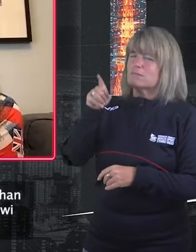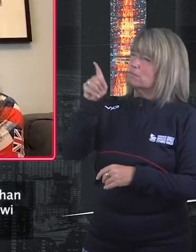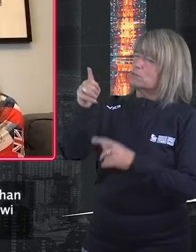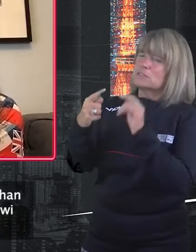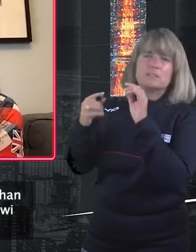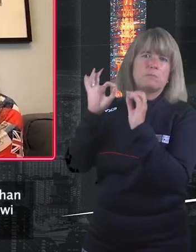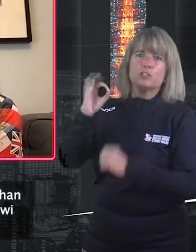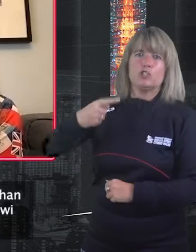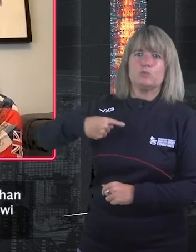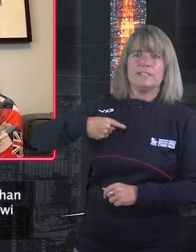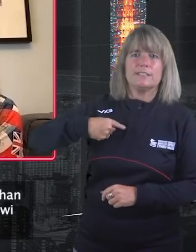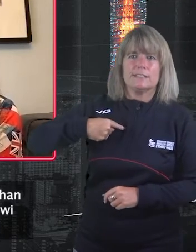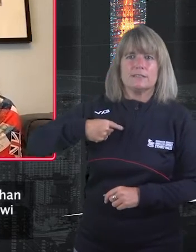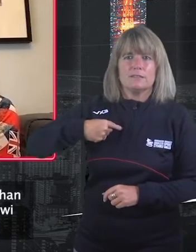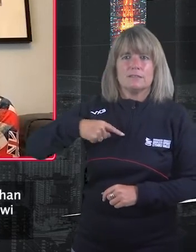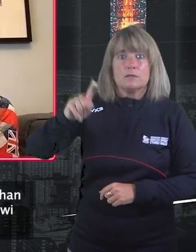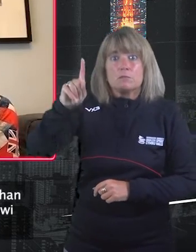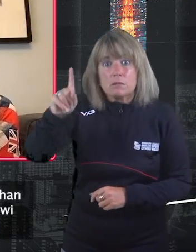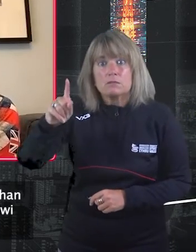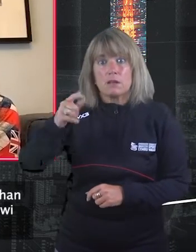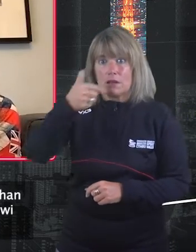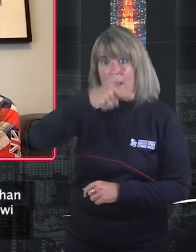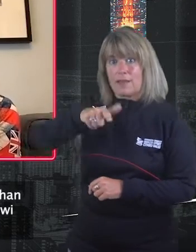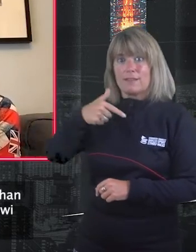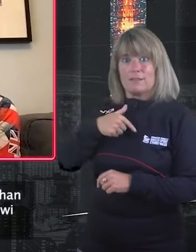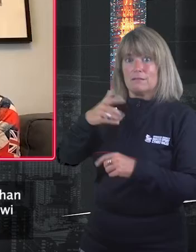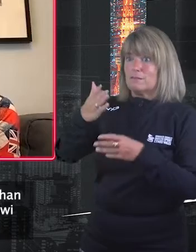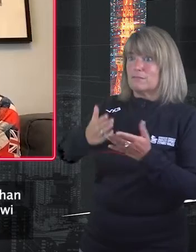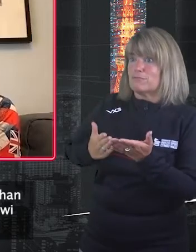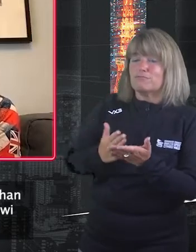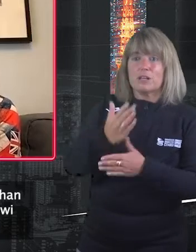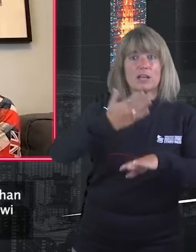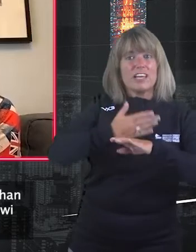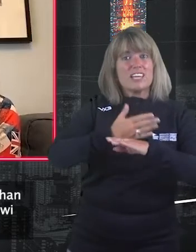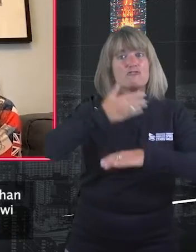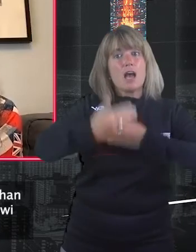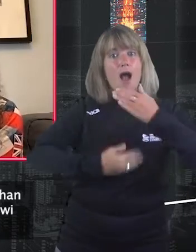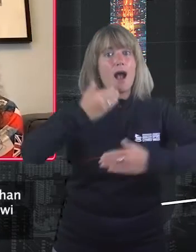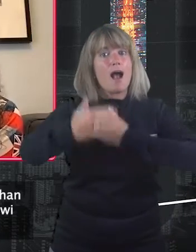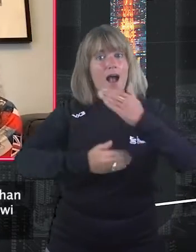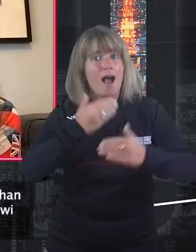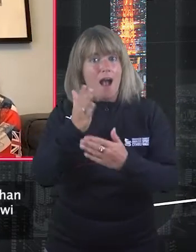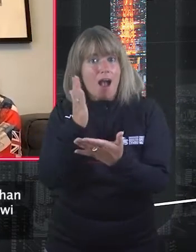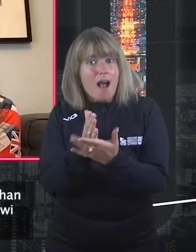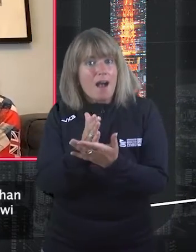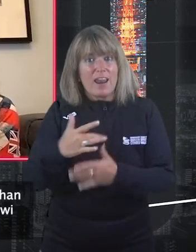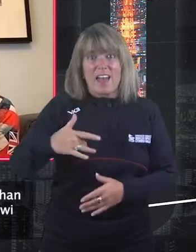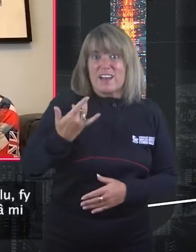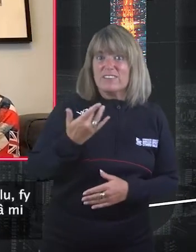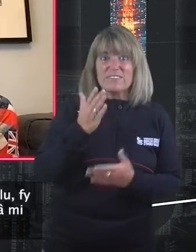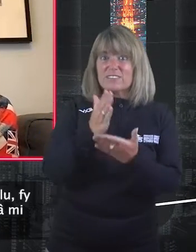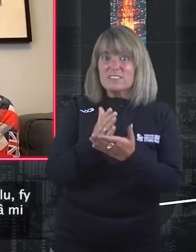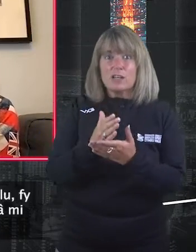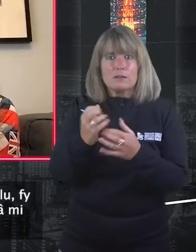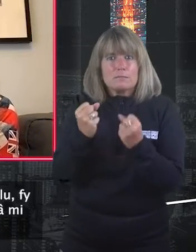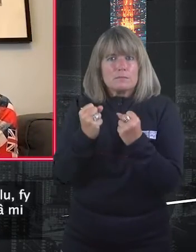really important part in my life, and is always going to be very special to me. But I've been so fortunate really throughout my career